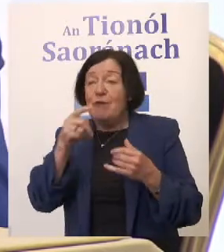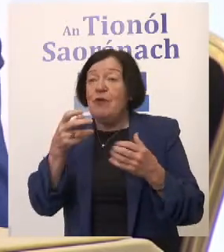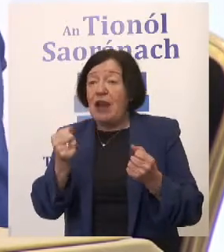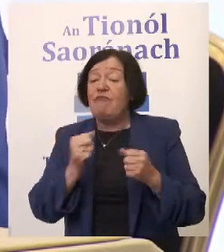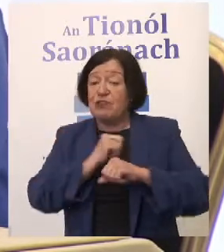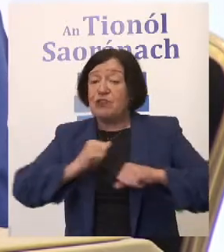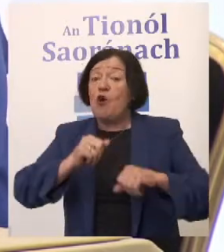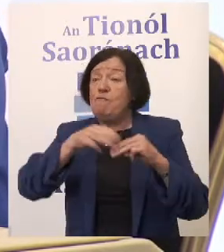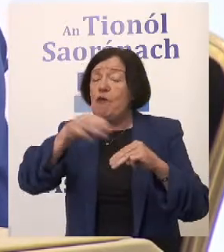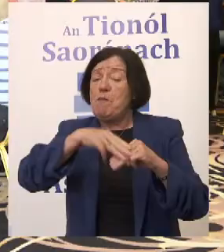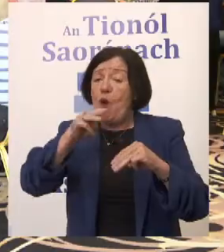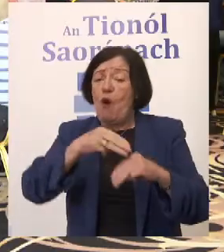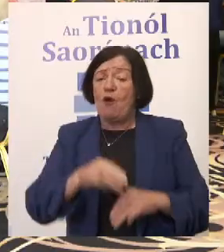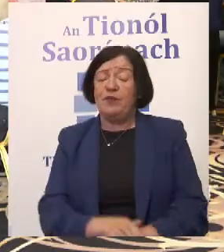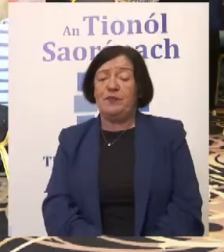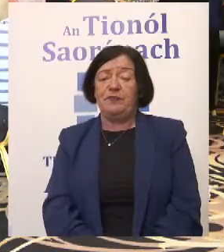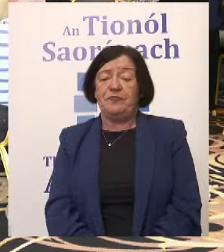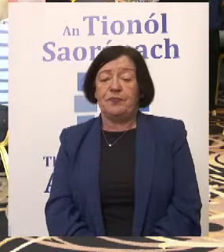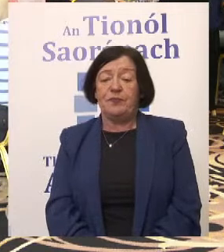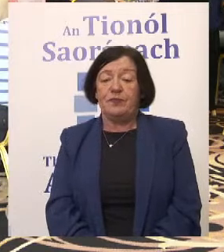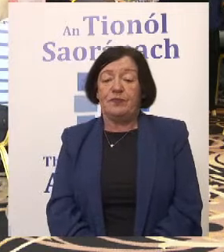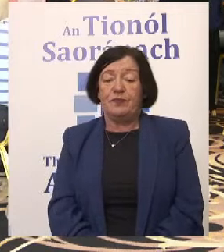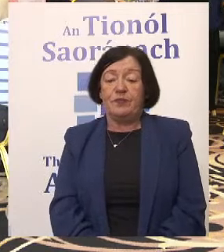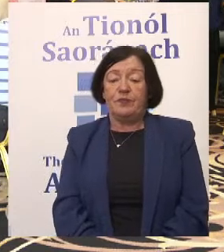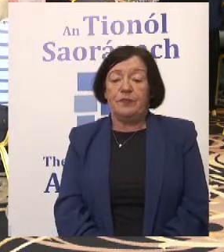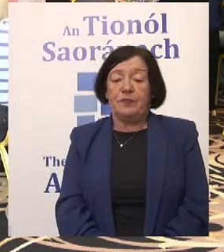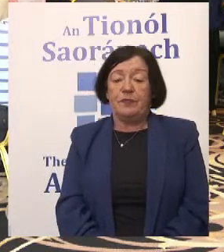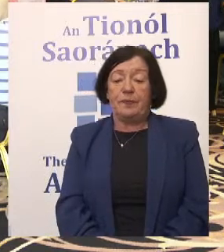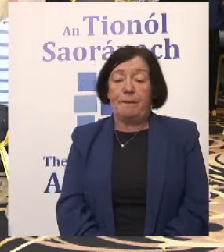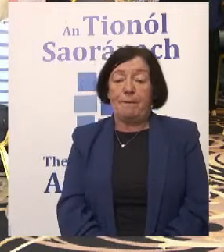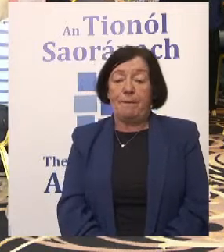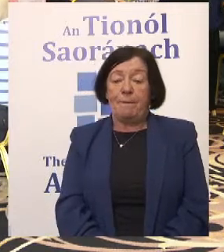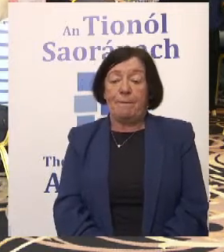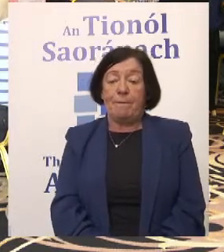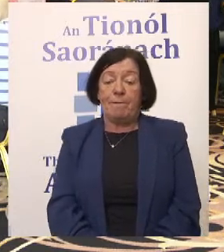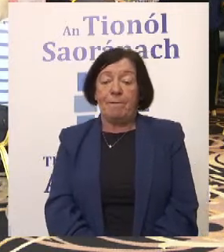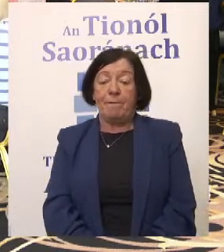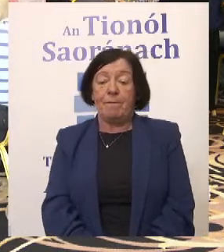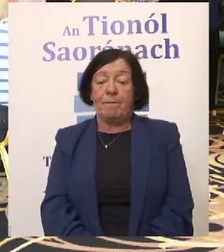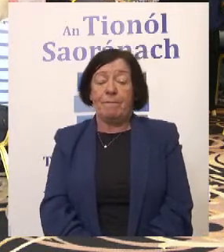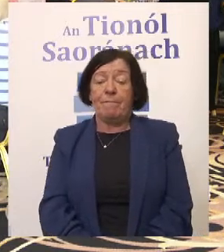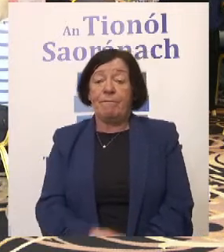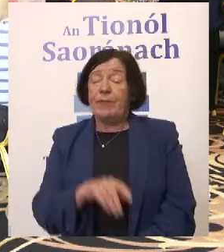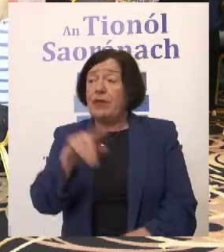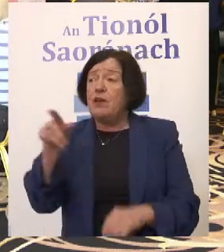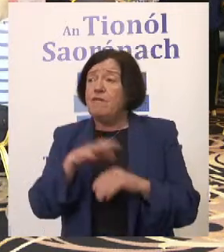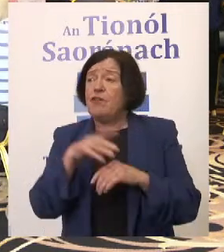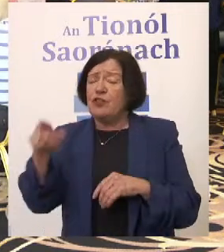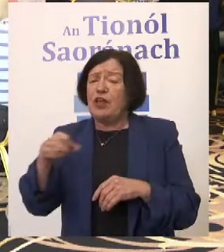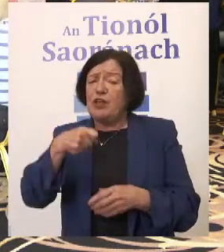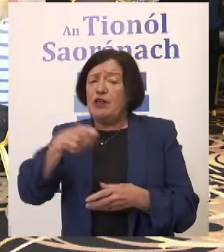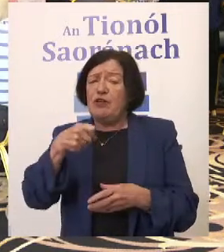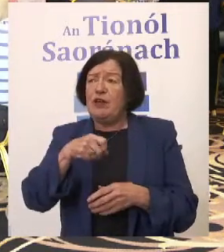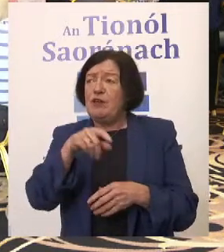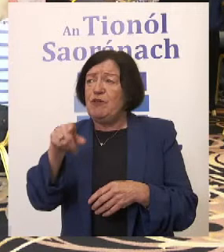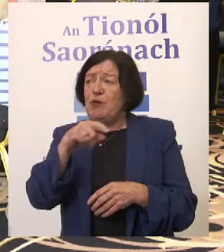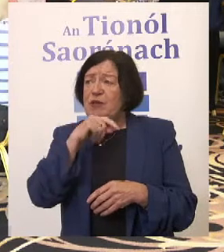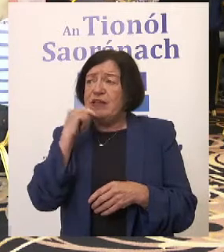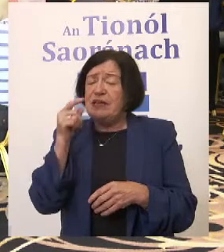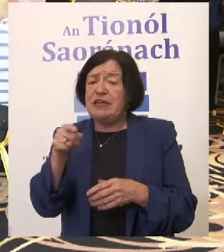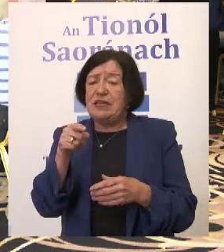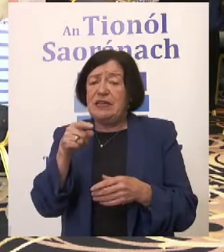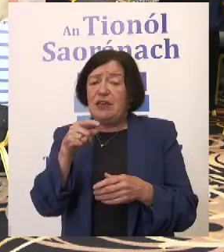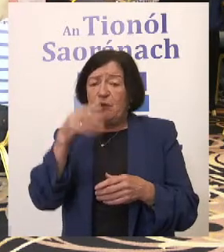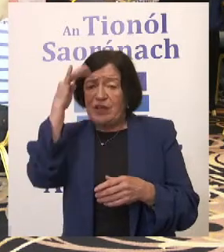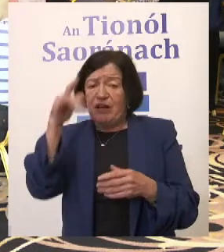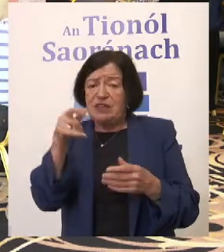of that, for example. Thanks, Teresa. Participative budgeting. Would we call that subsidiarity? Is that what the academics